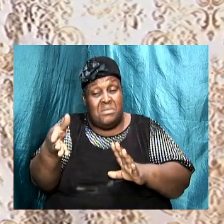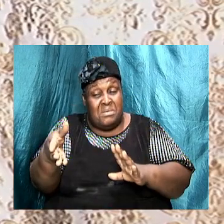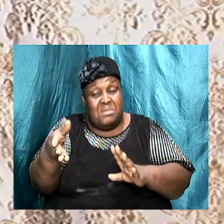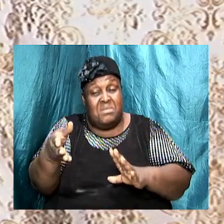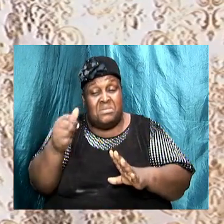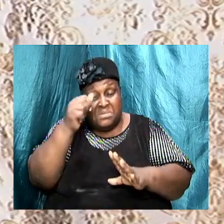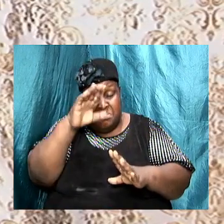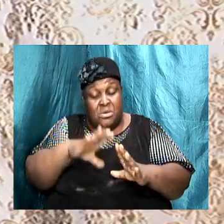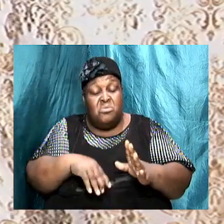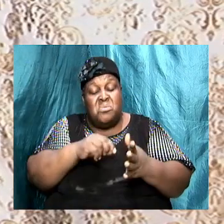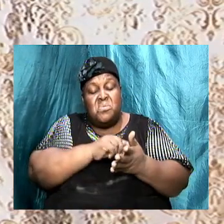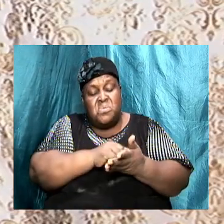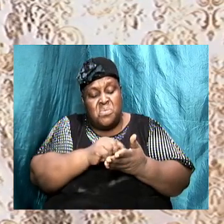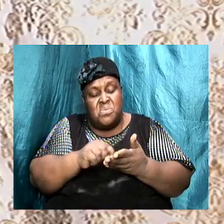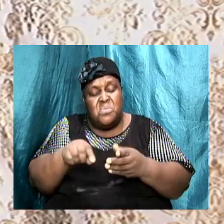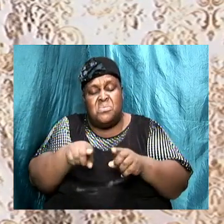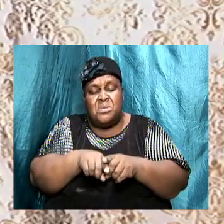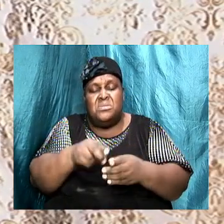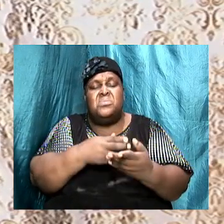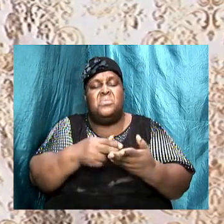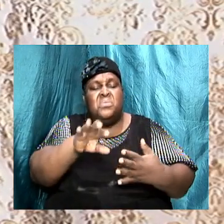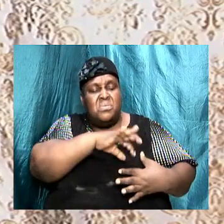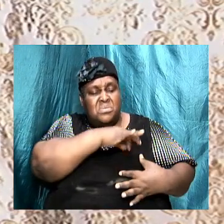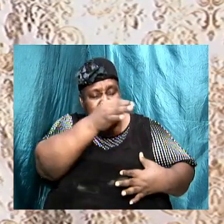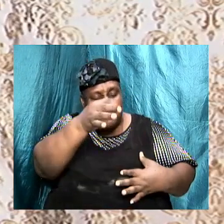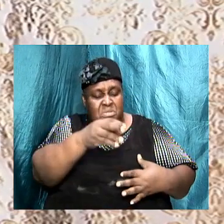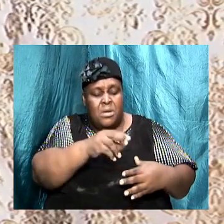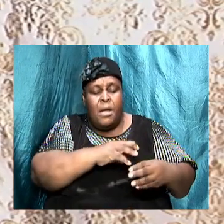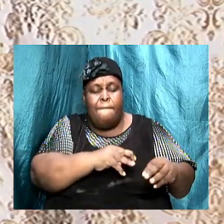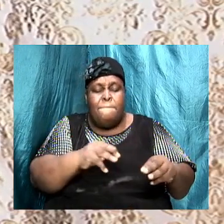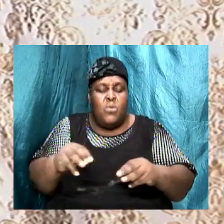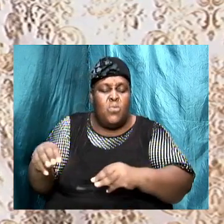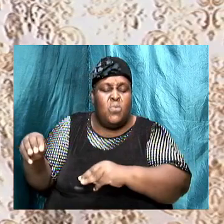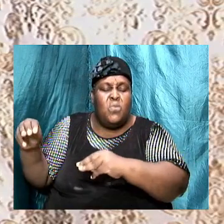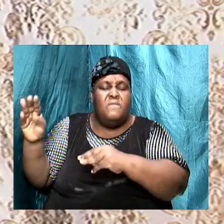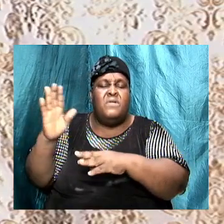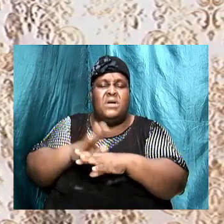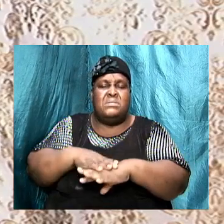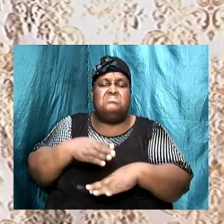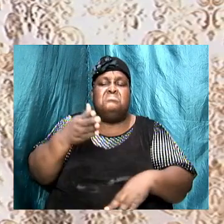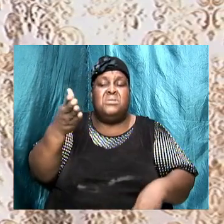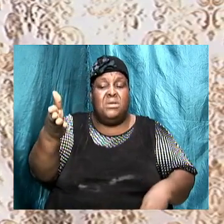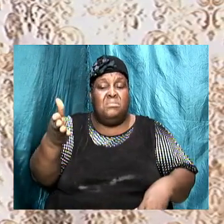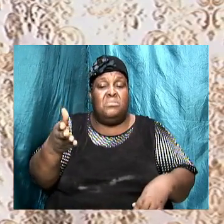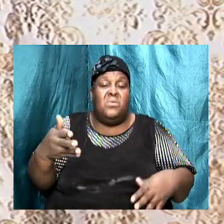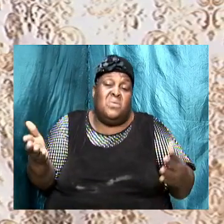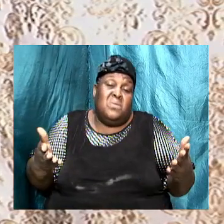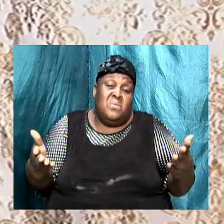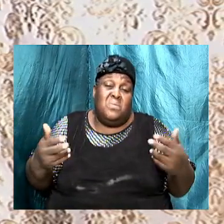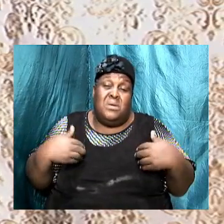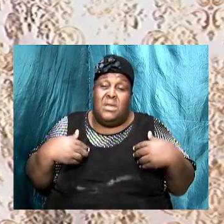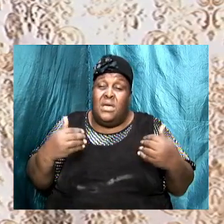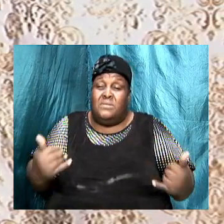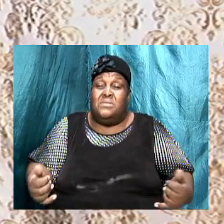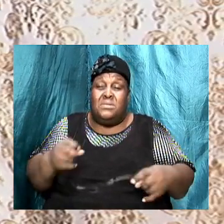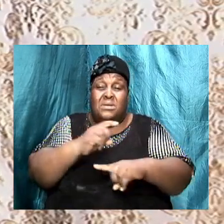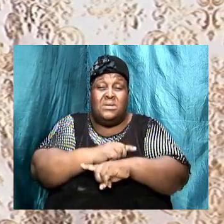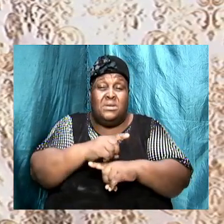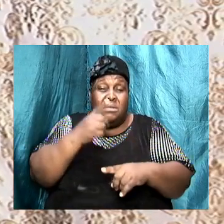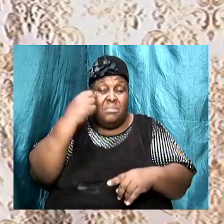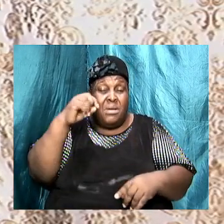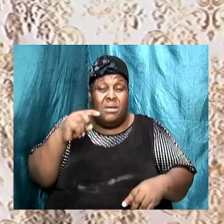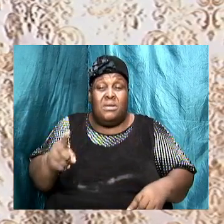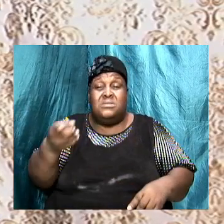wrote as the Holy Ghost move upon them. So what we have today, it is because